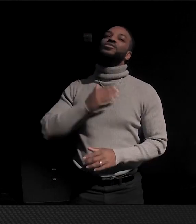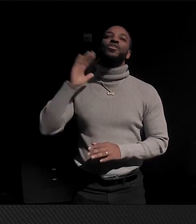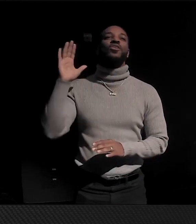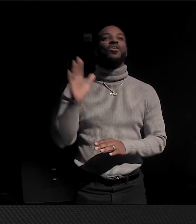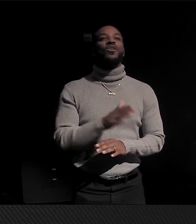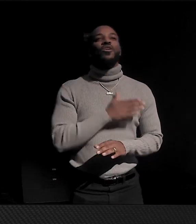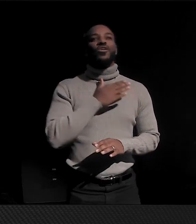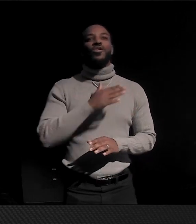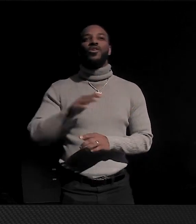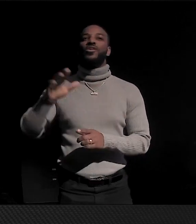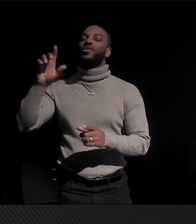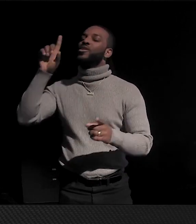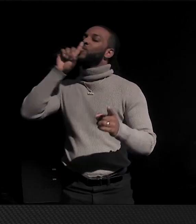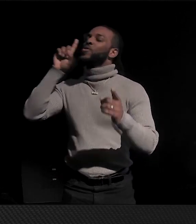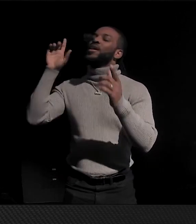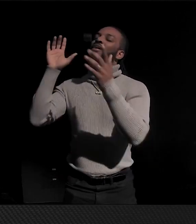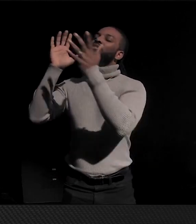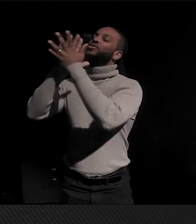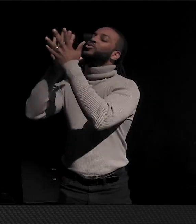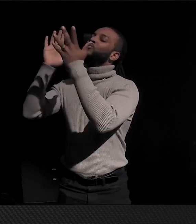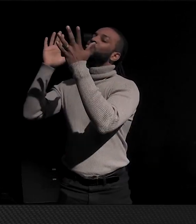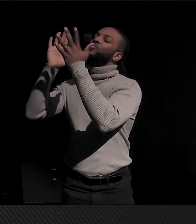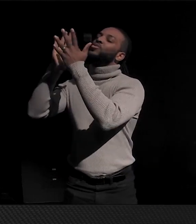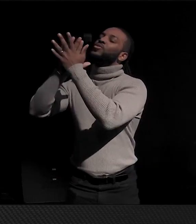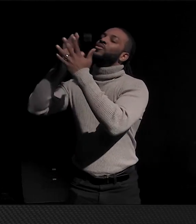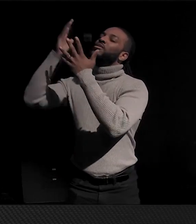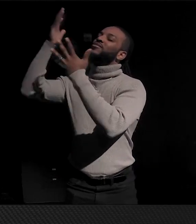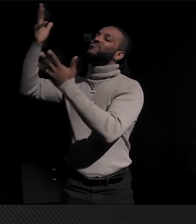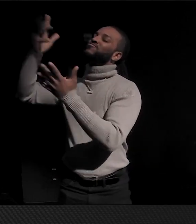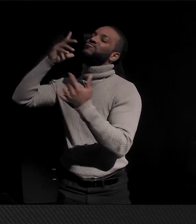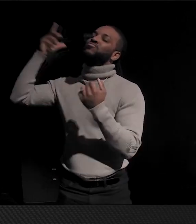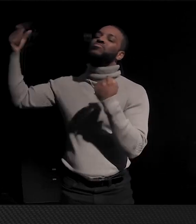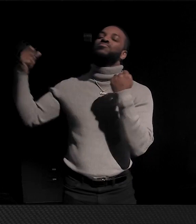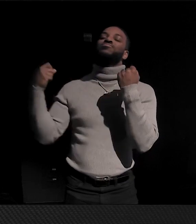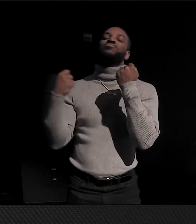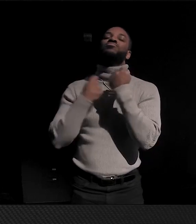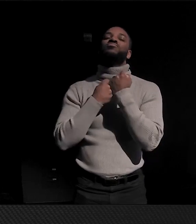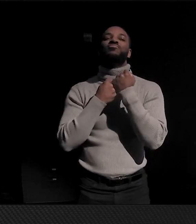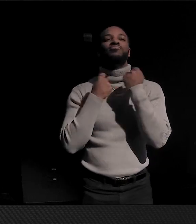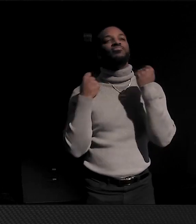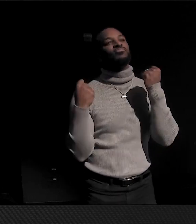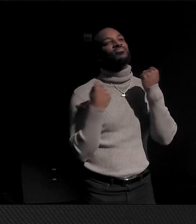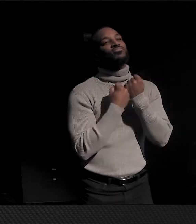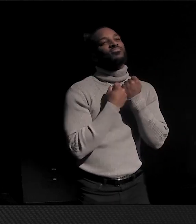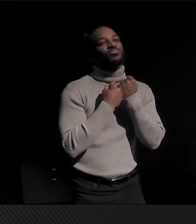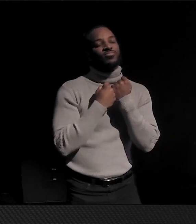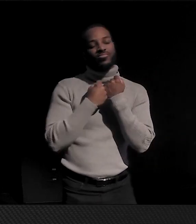our song. To praise you is our weapon.